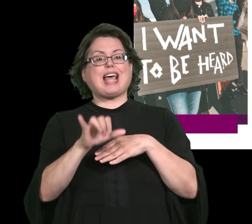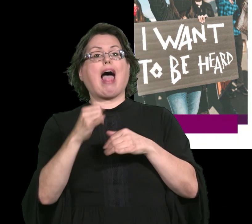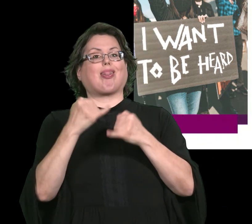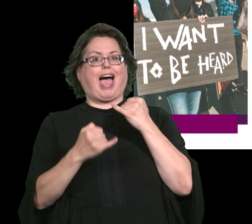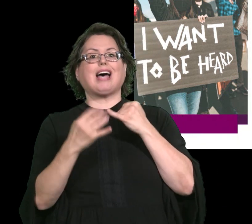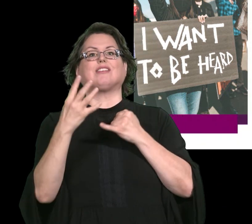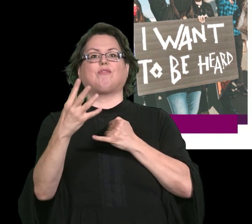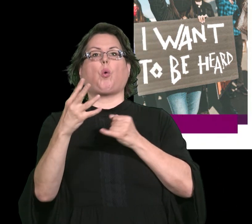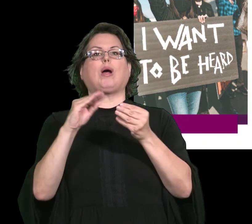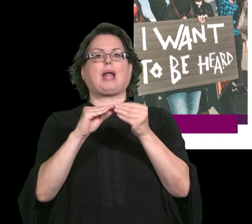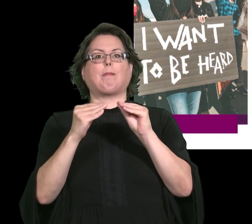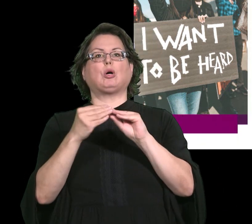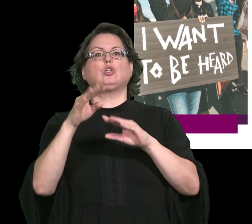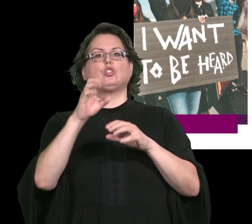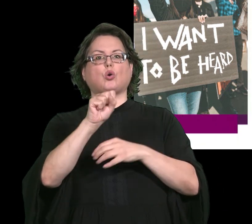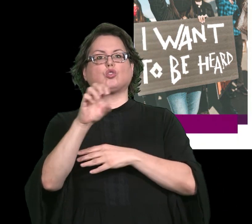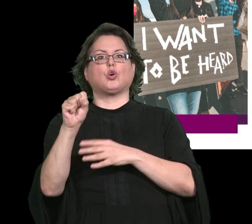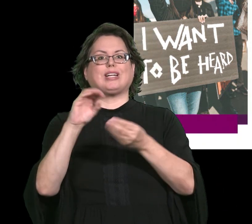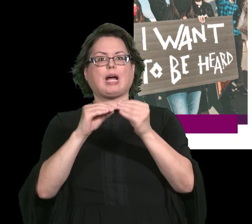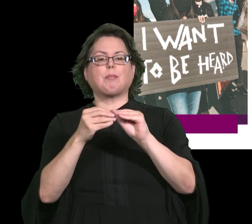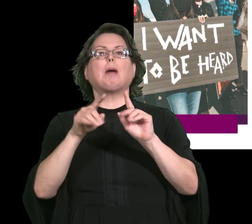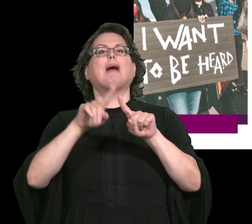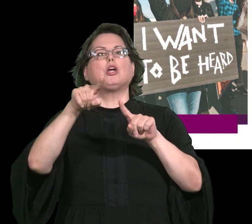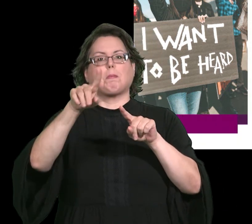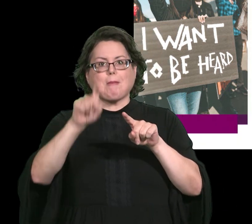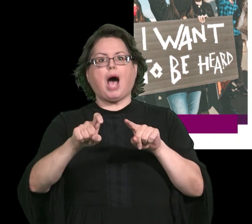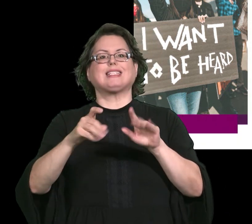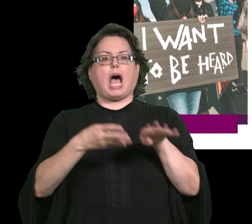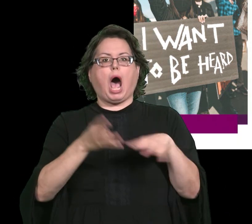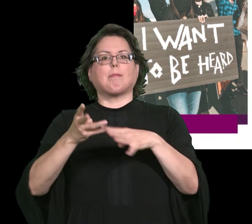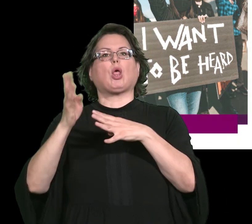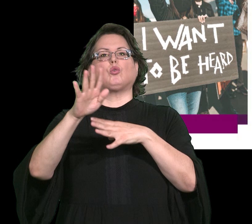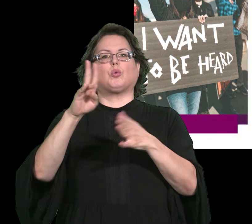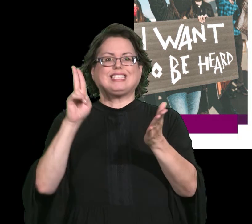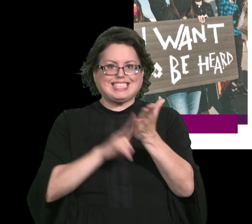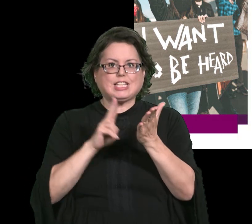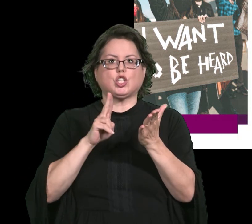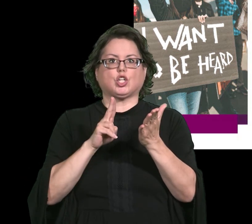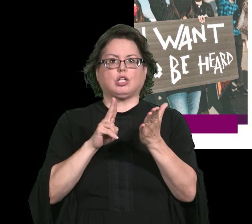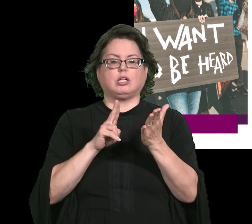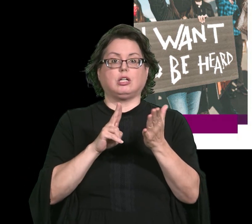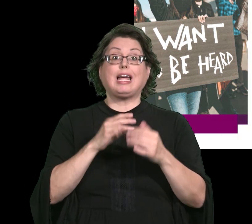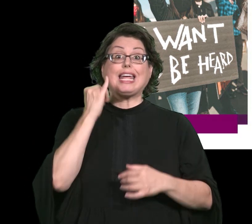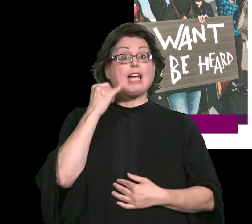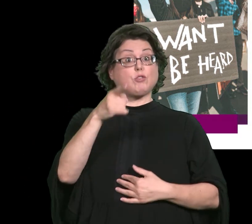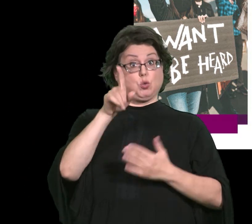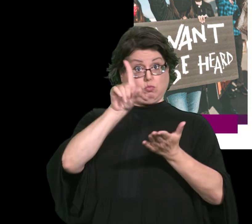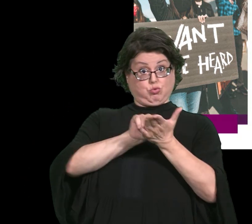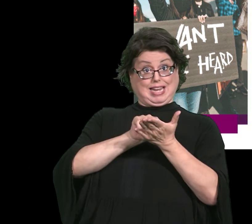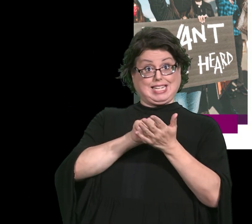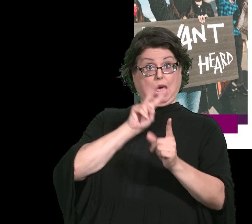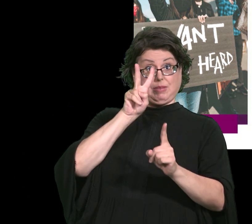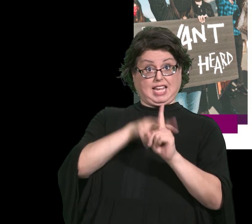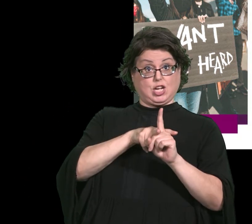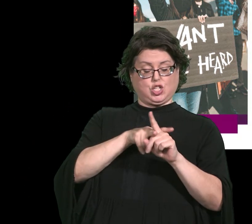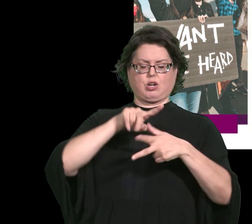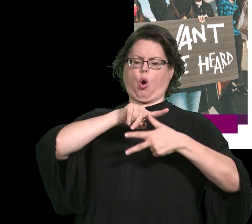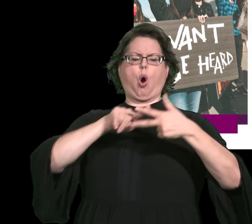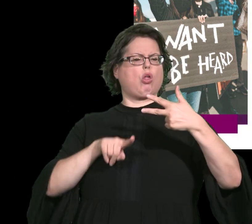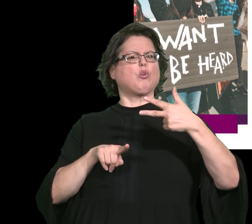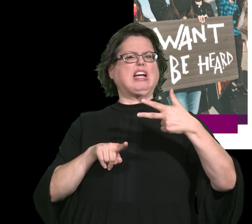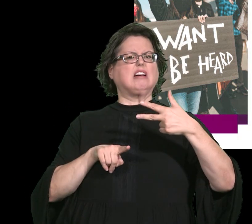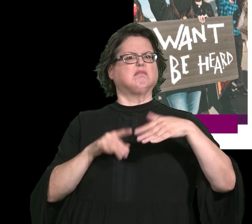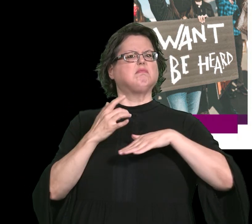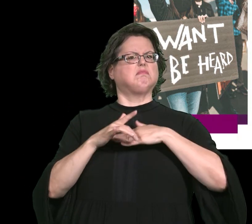your Social Security number with an uploaded signature. On a printed application, any one of these 3 forms of ID